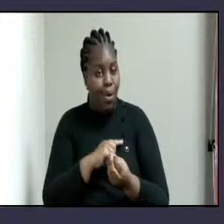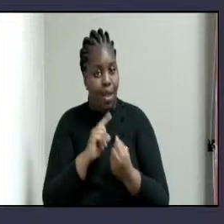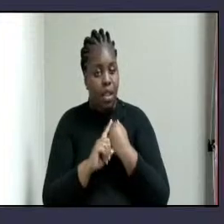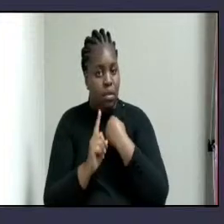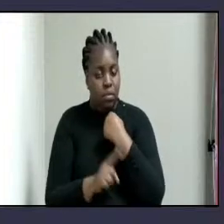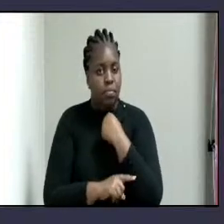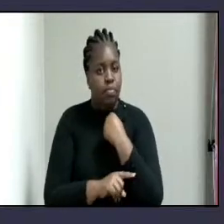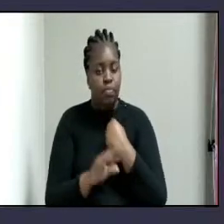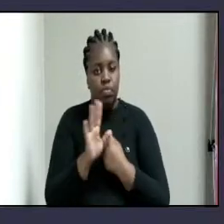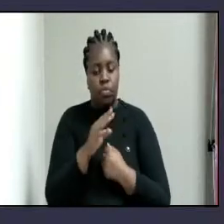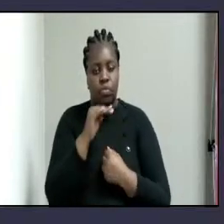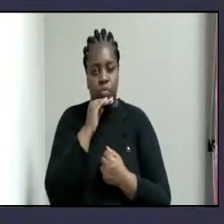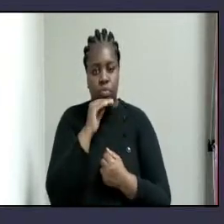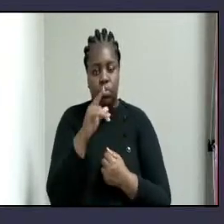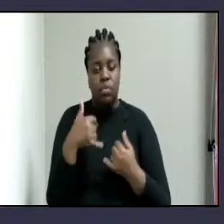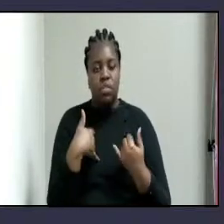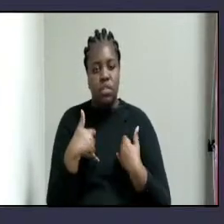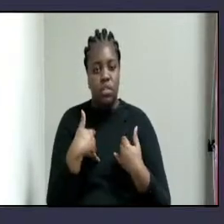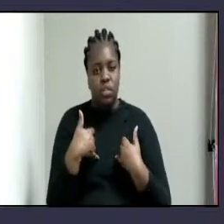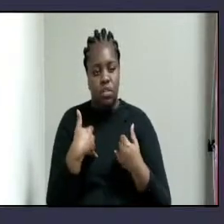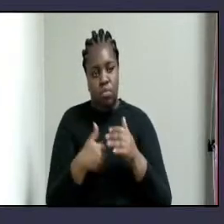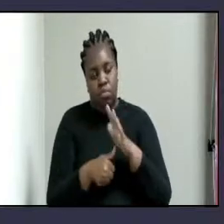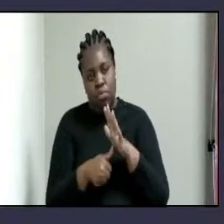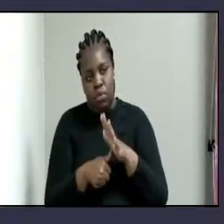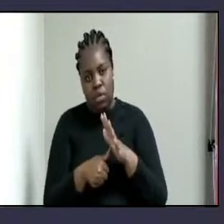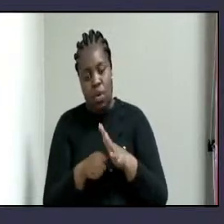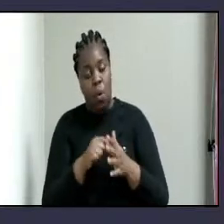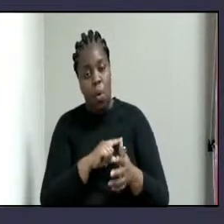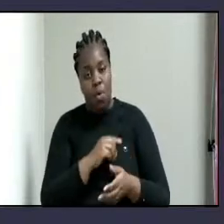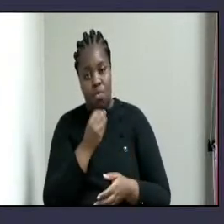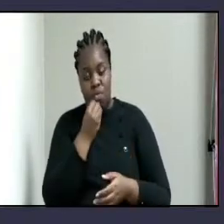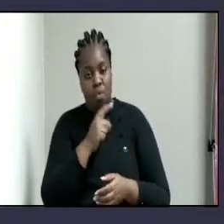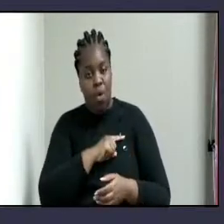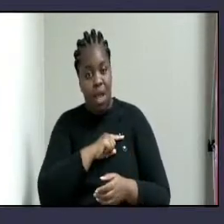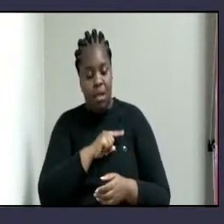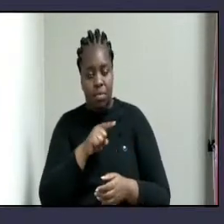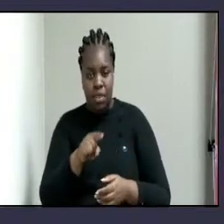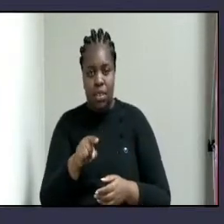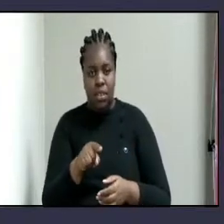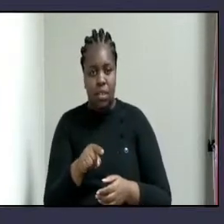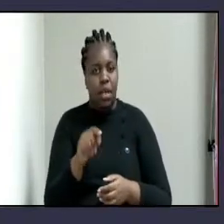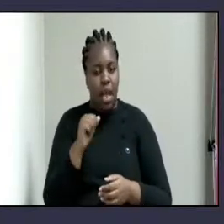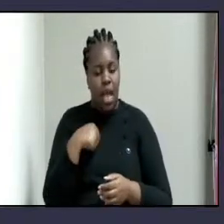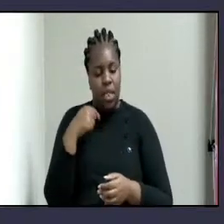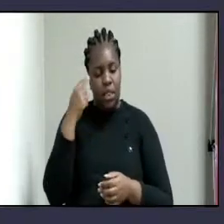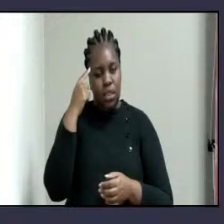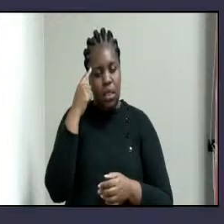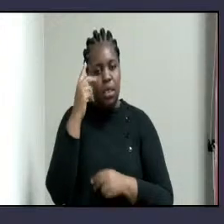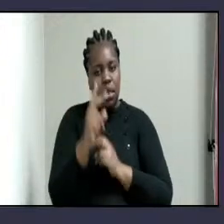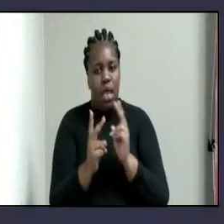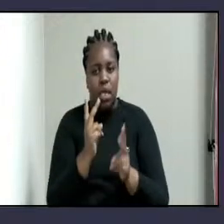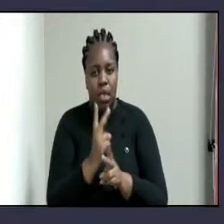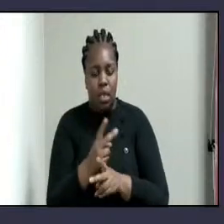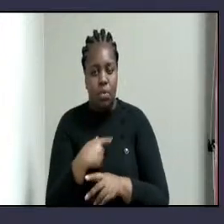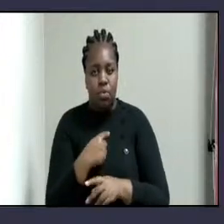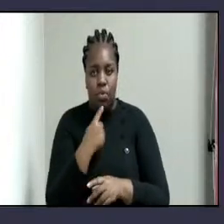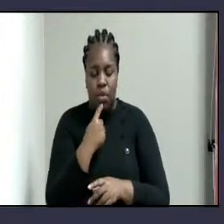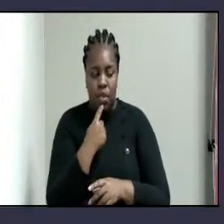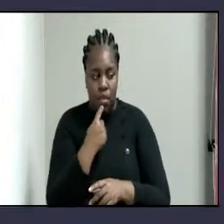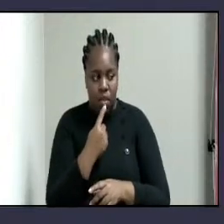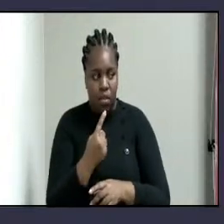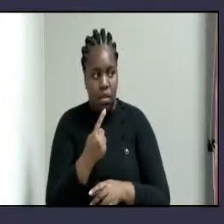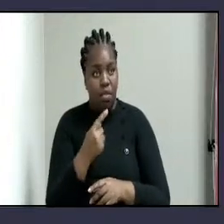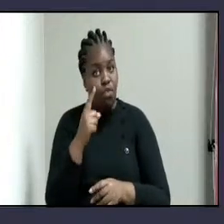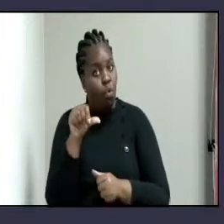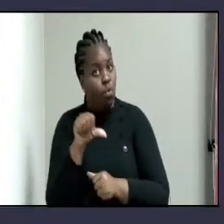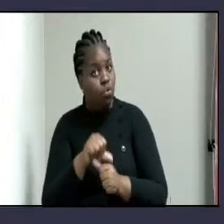not necessarily enjoy the key elements of the right to food because of those dynamics. I think that is where, again, we need to say, other than the